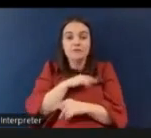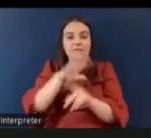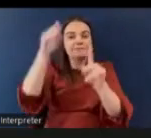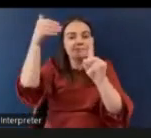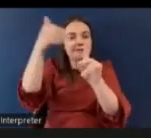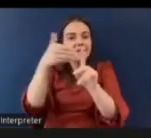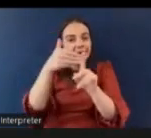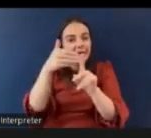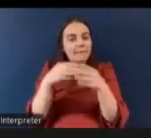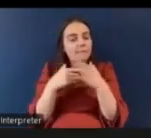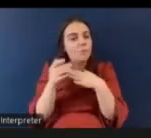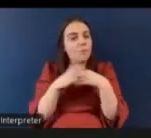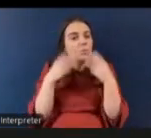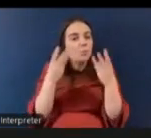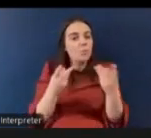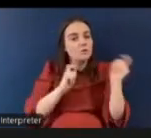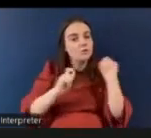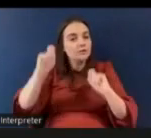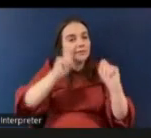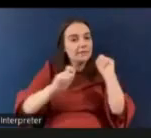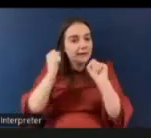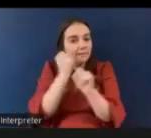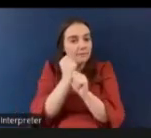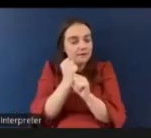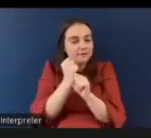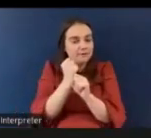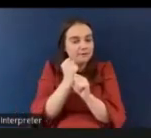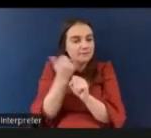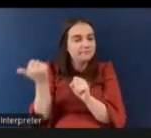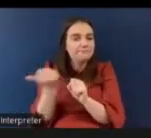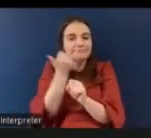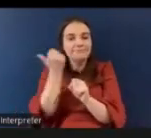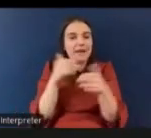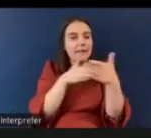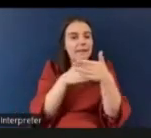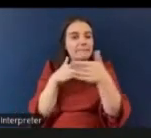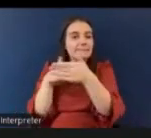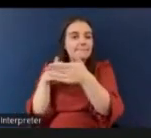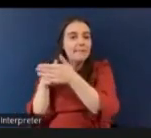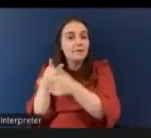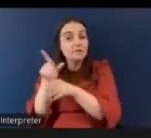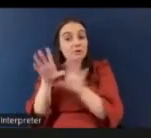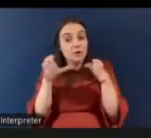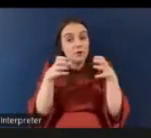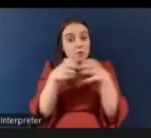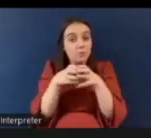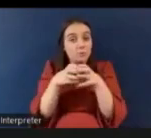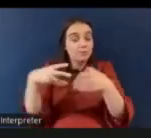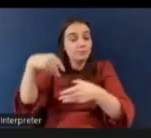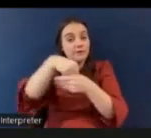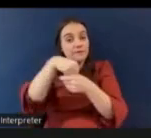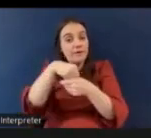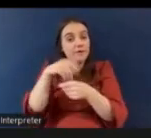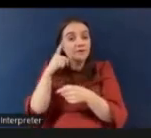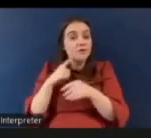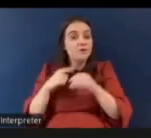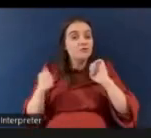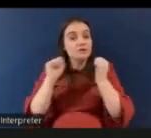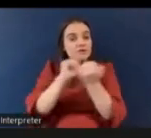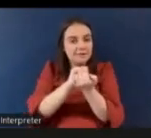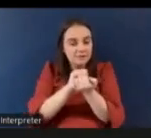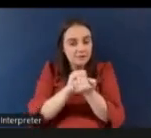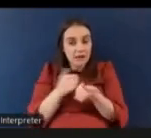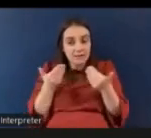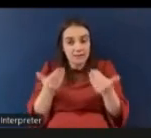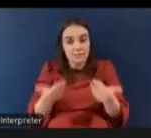think about is, are there barriers to that group's participation in the green transition as it currently